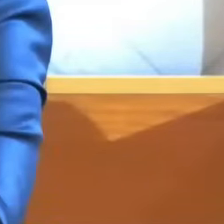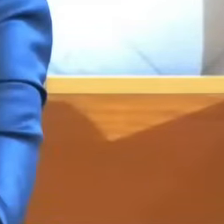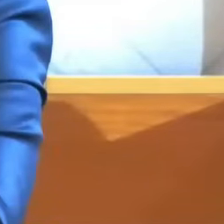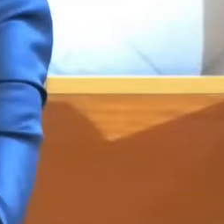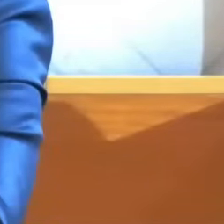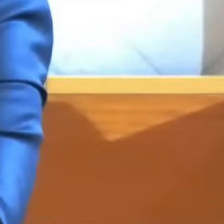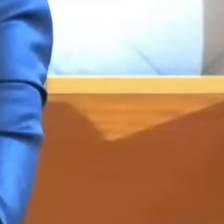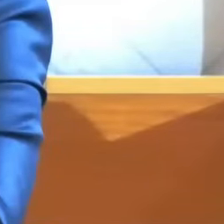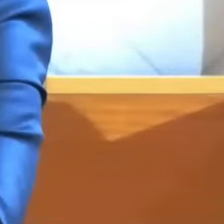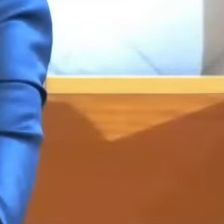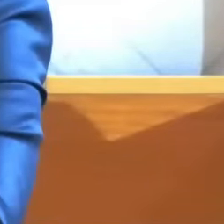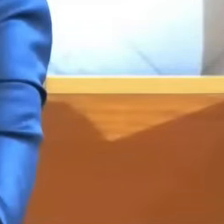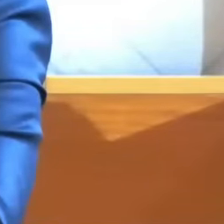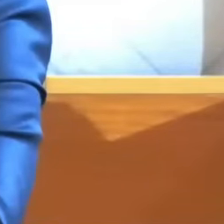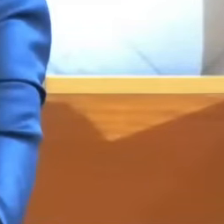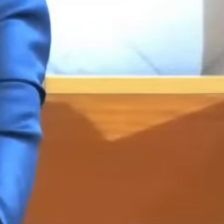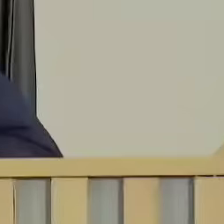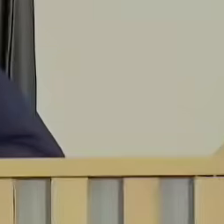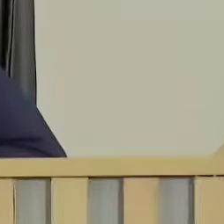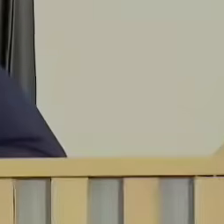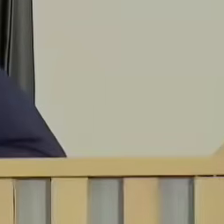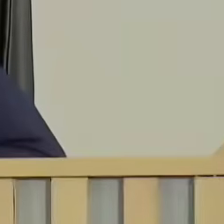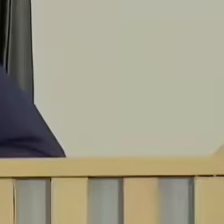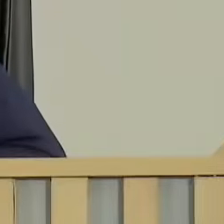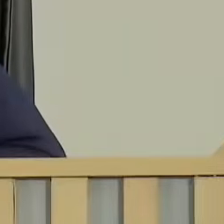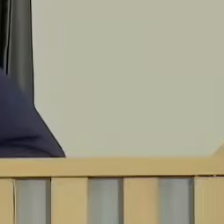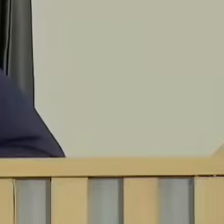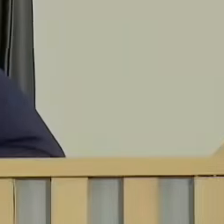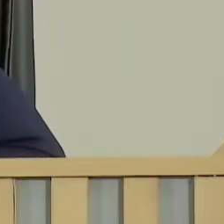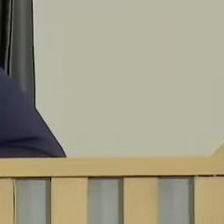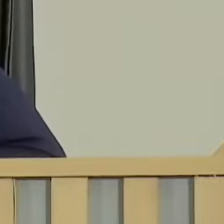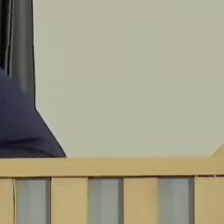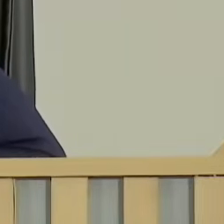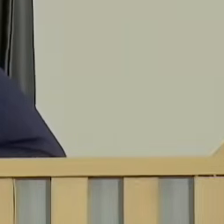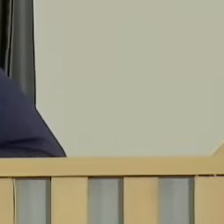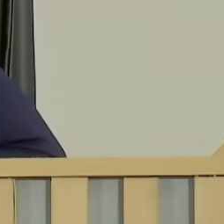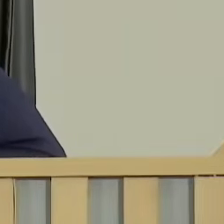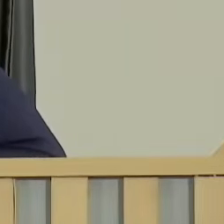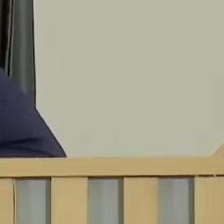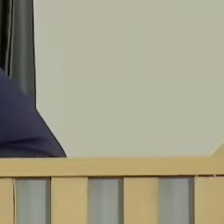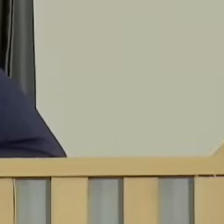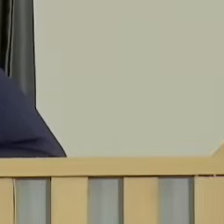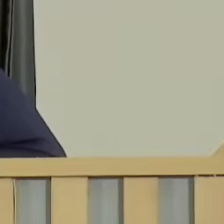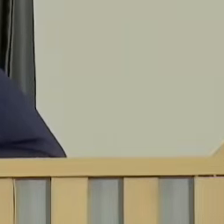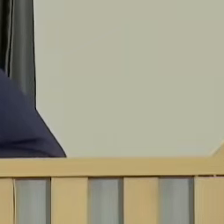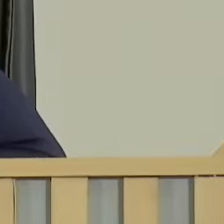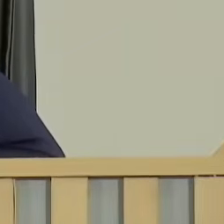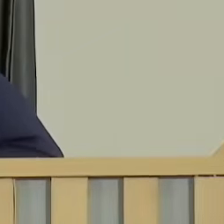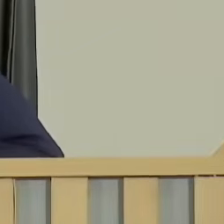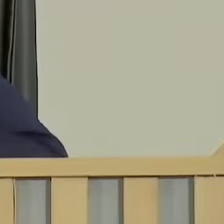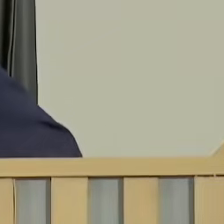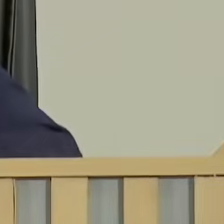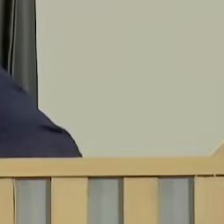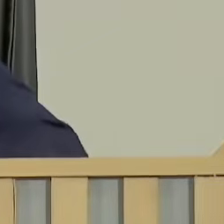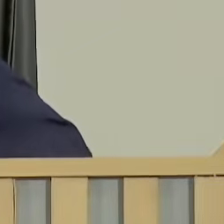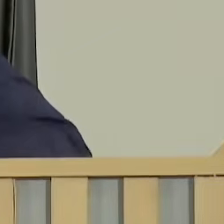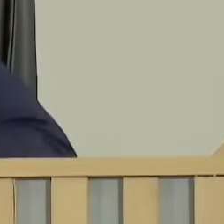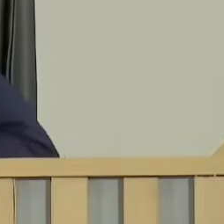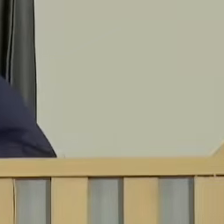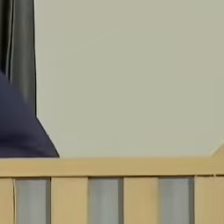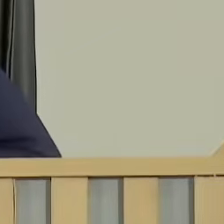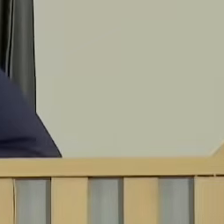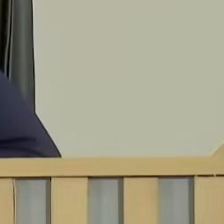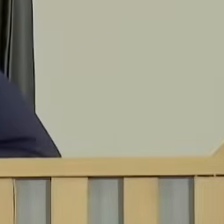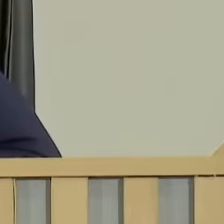a low-level team. That team is not working at strategic level. It's very low level